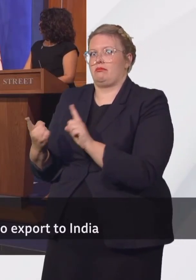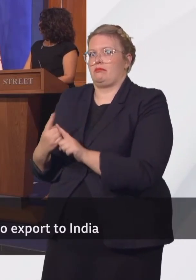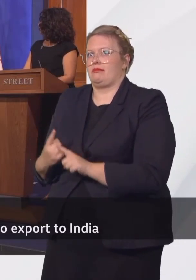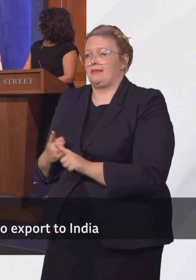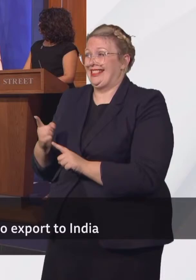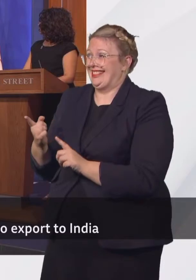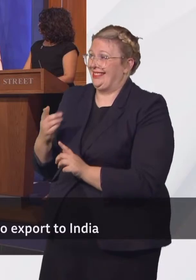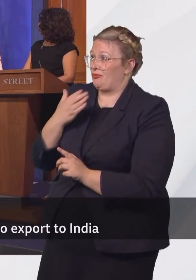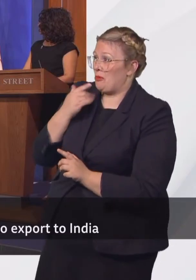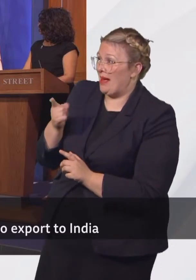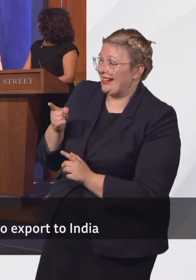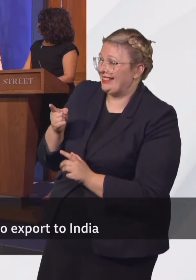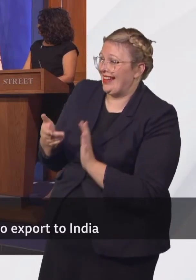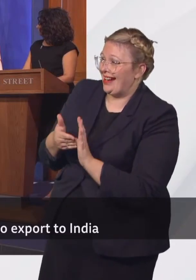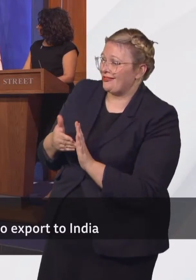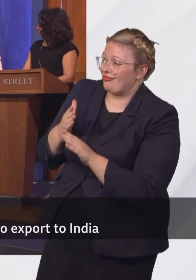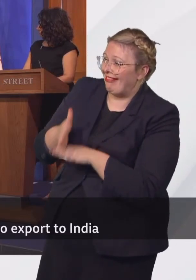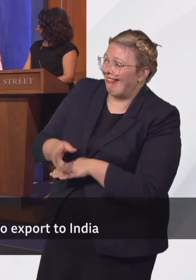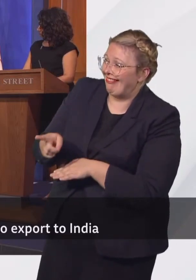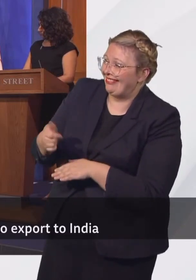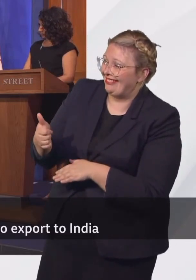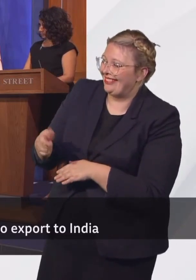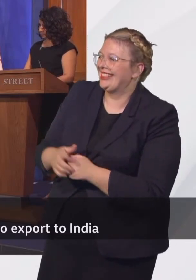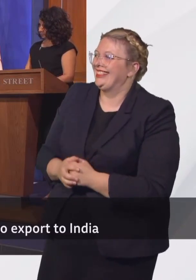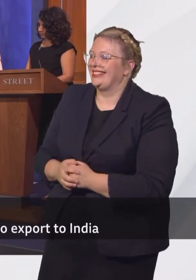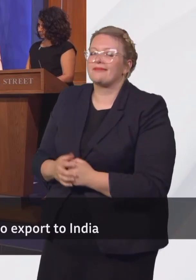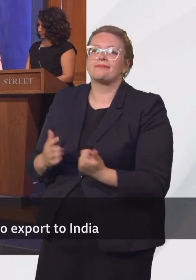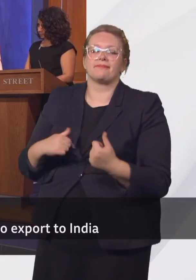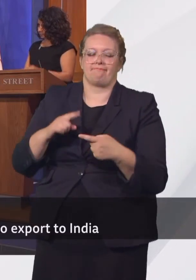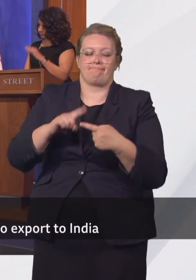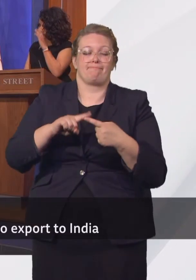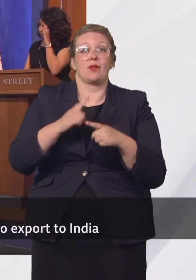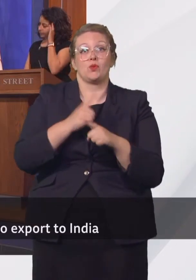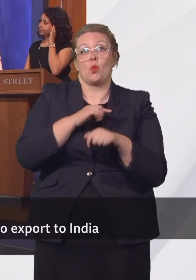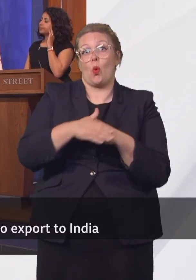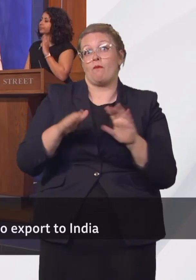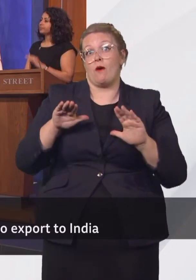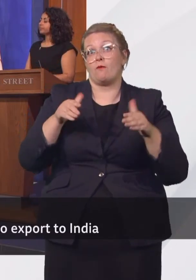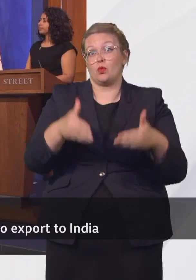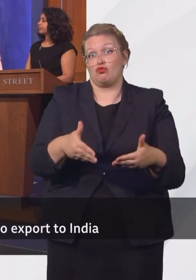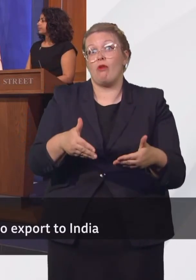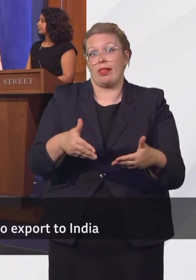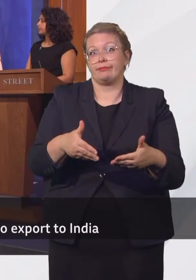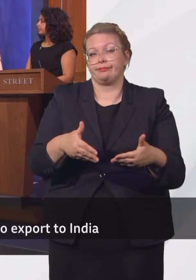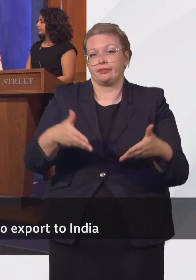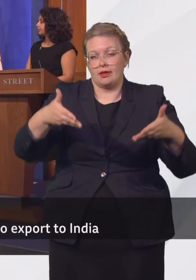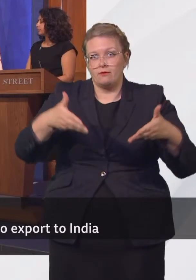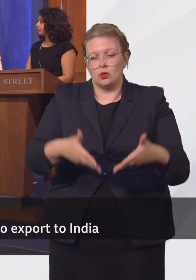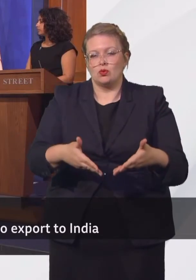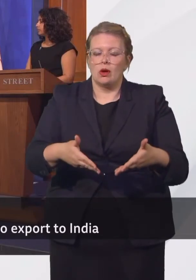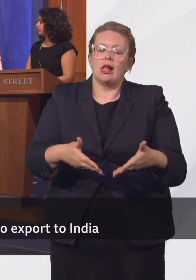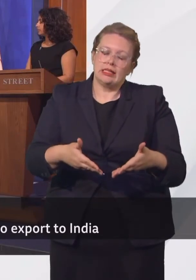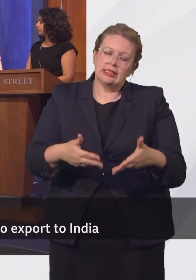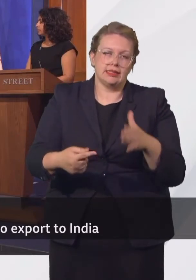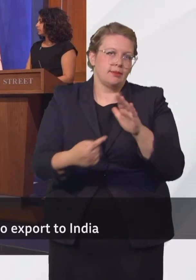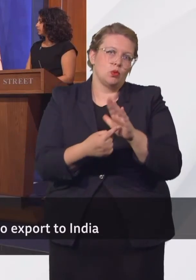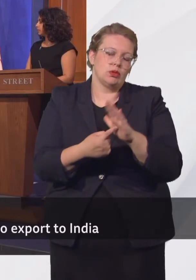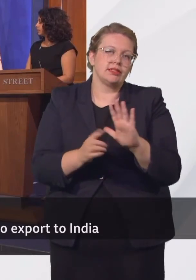burden on your workload. On funerals, this is, of course, incredibly important and